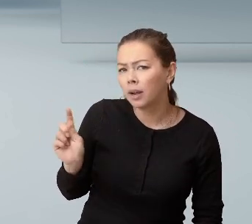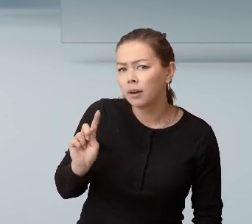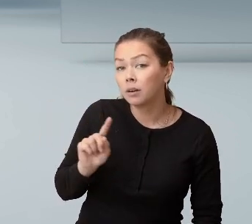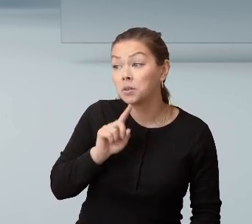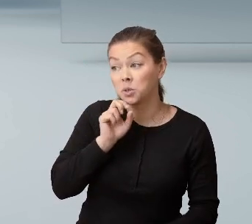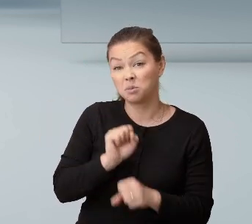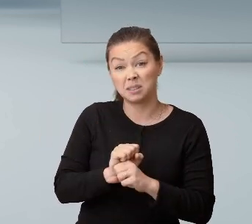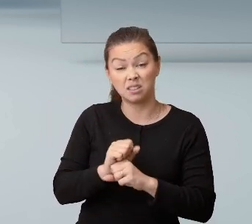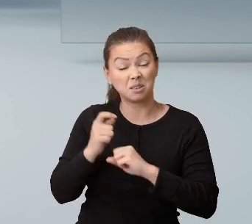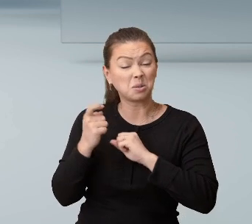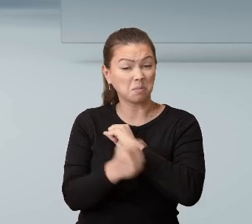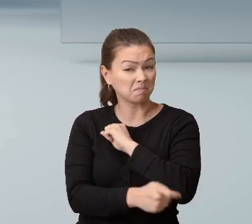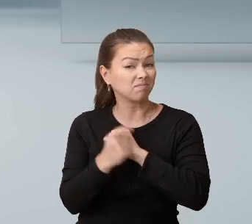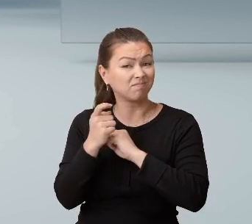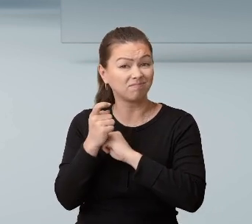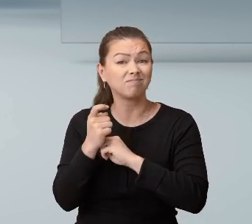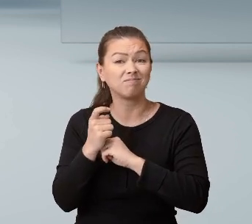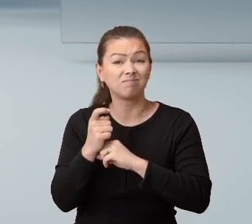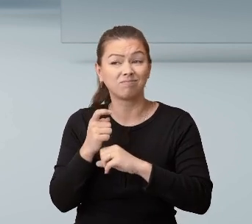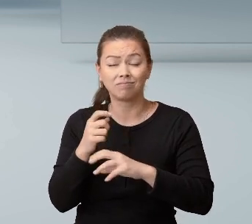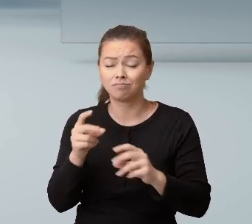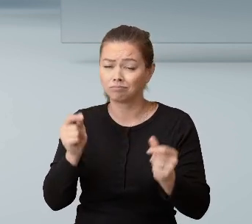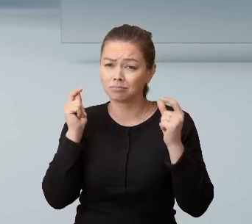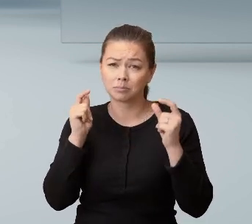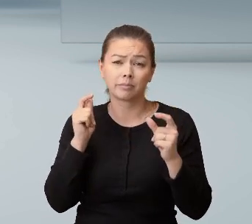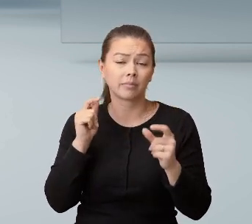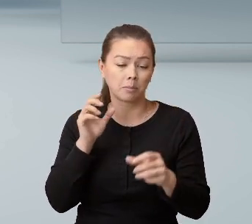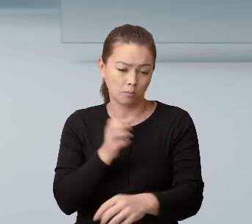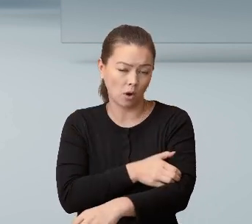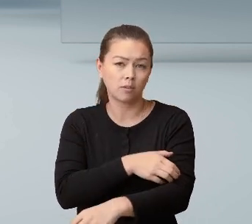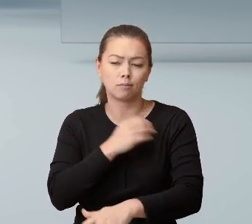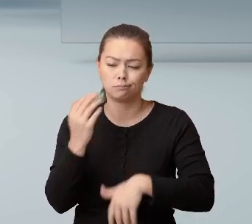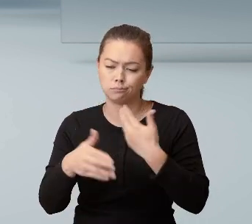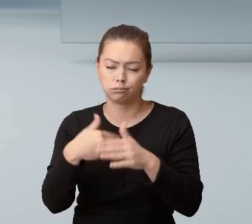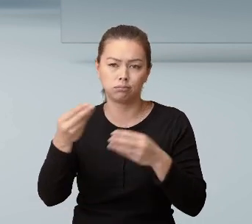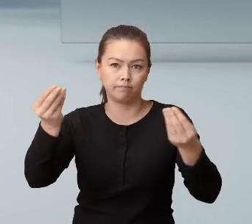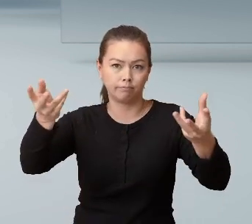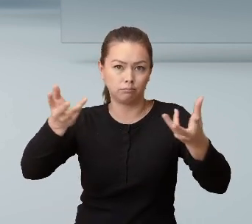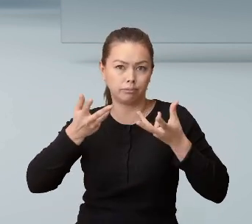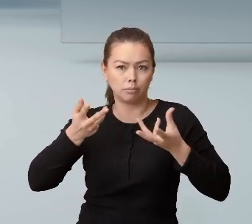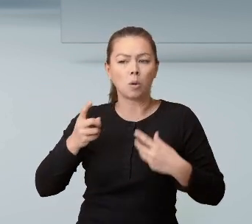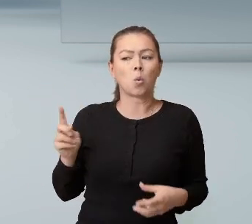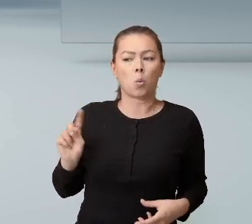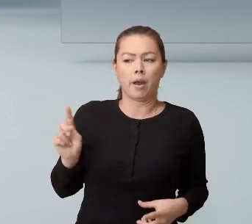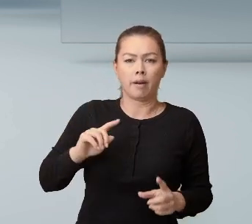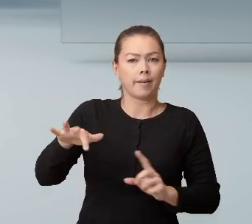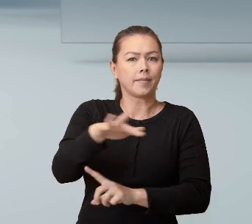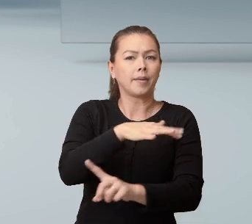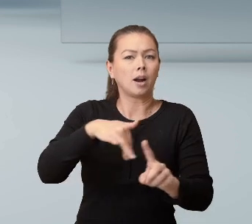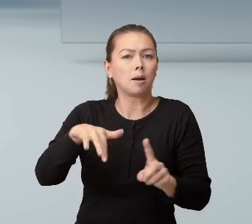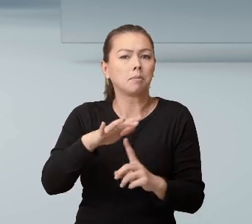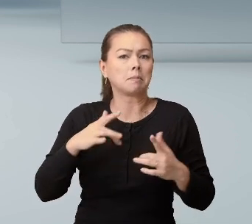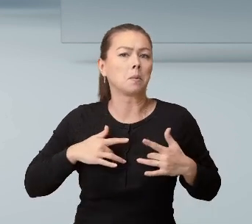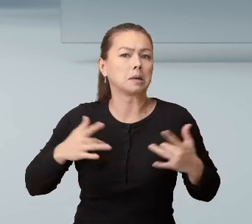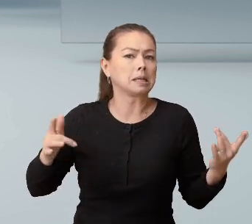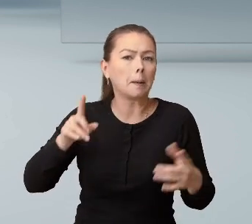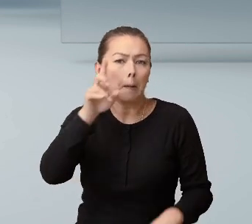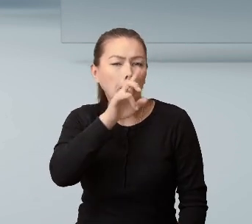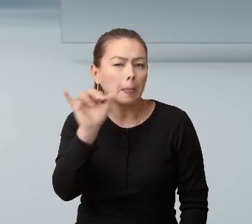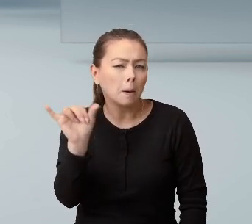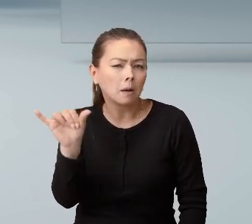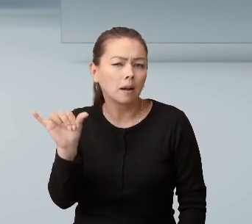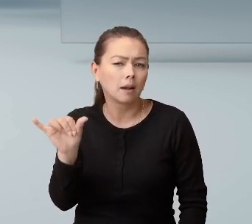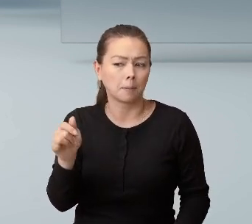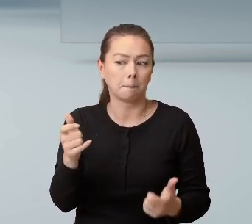very quick and powerful way to help you be informed about what is out there in your environment and how big that problem